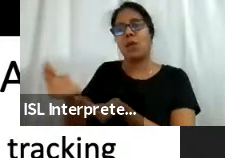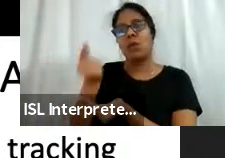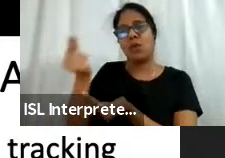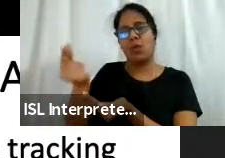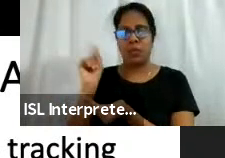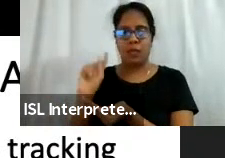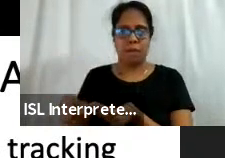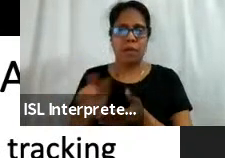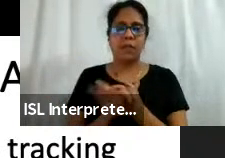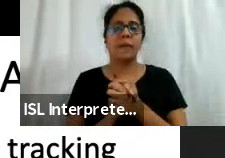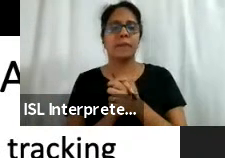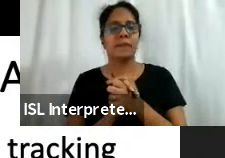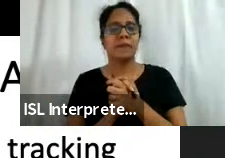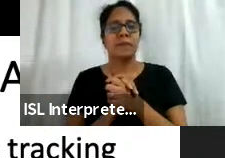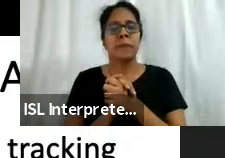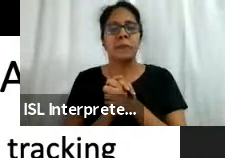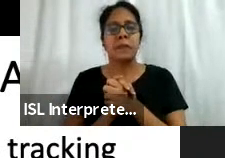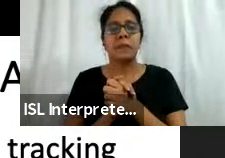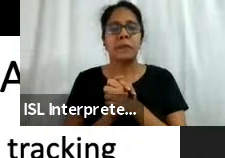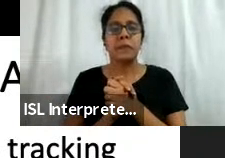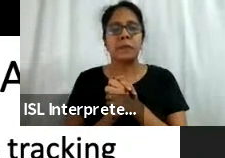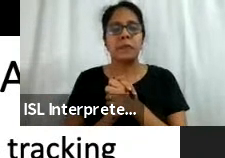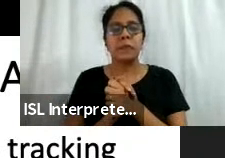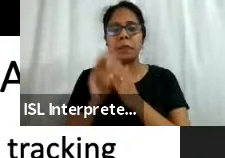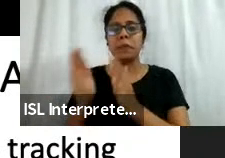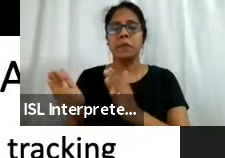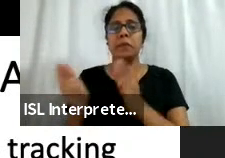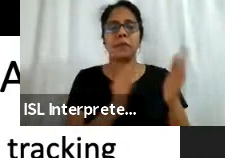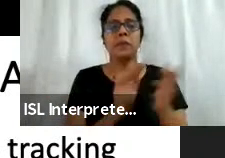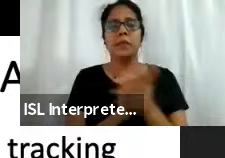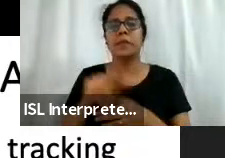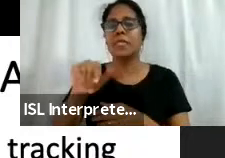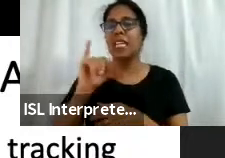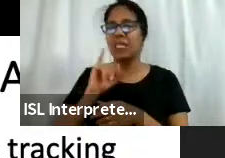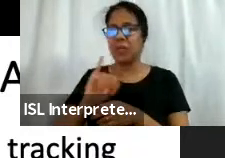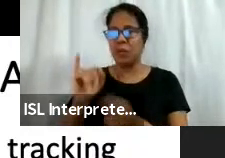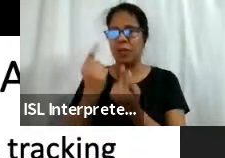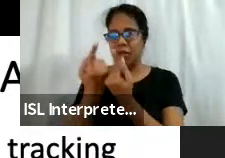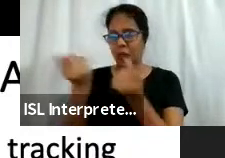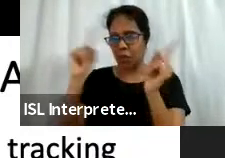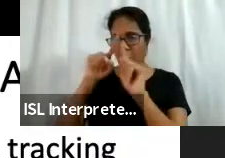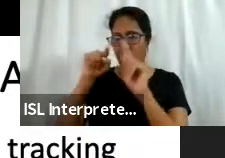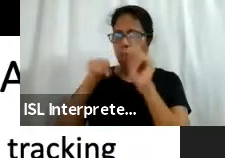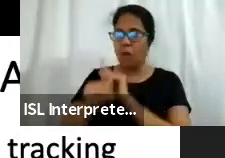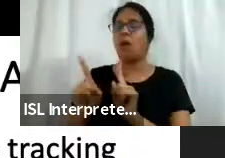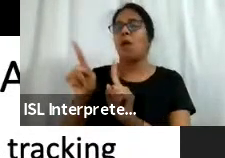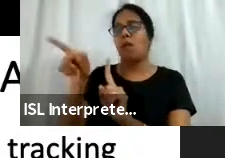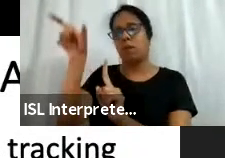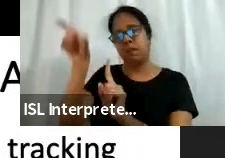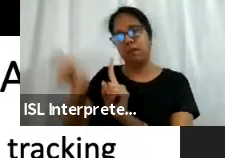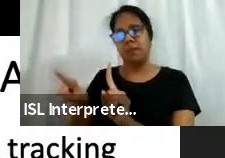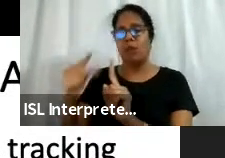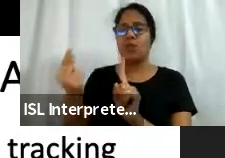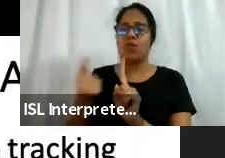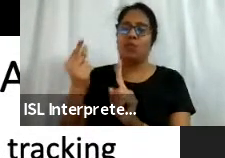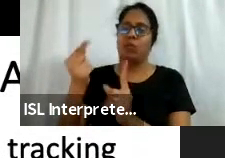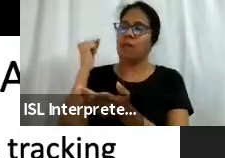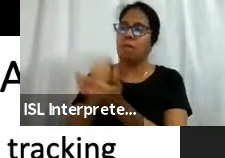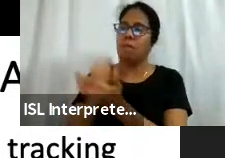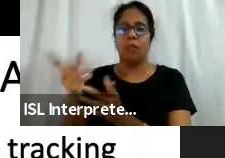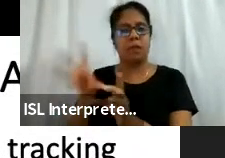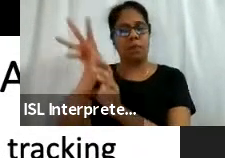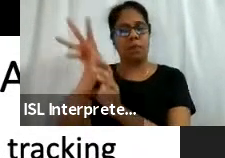house. Then you should have a toilet which is designated for you, and please use that